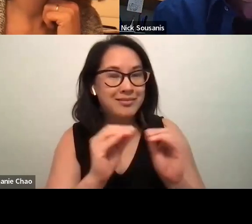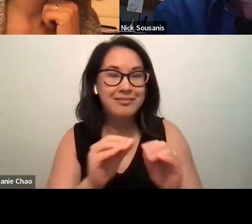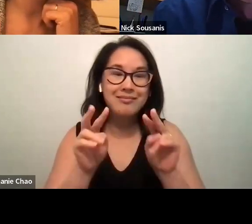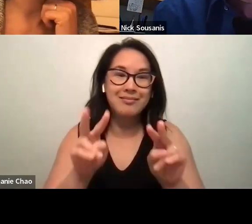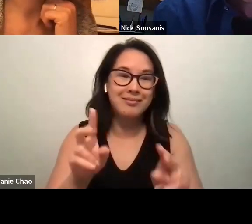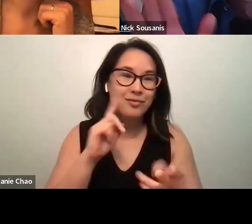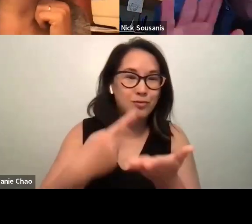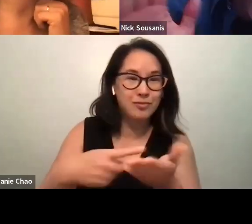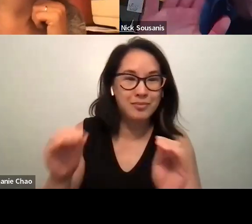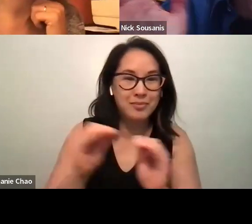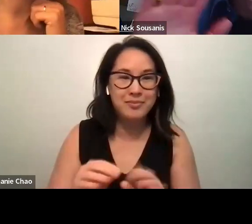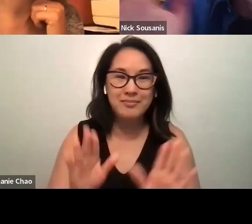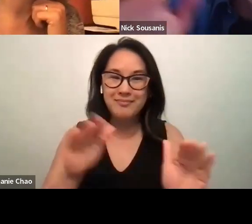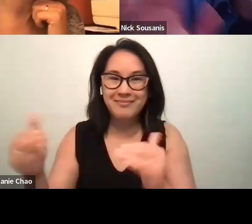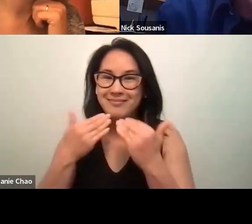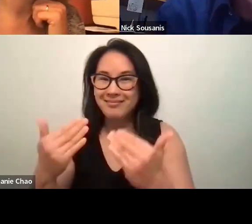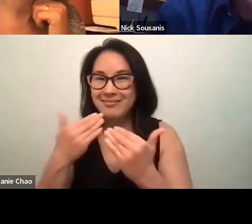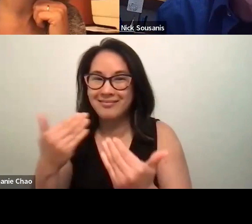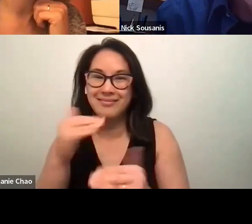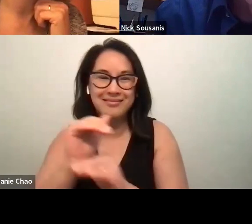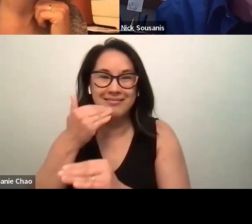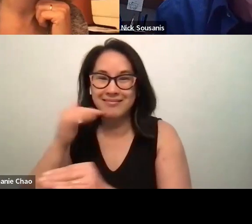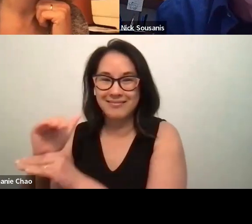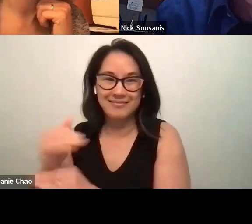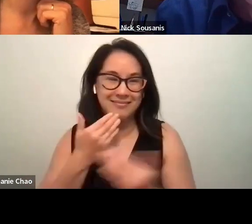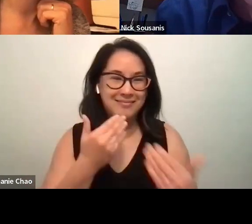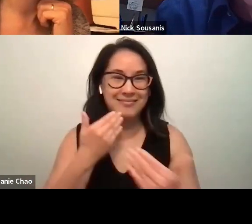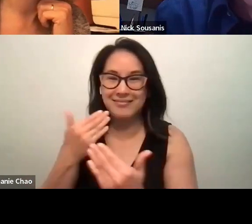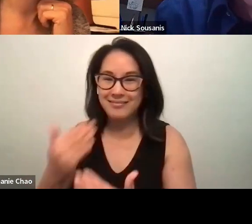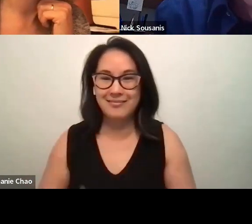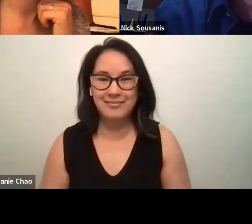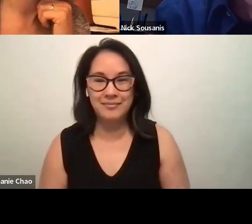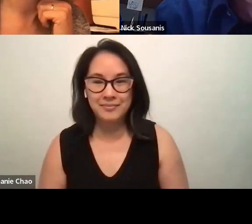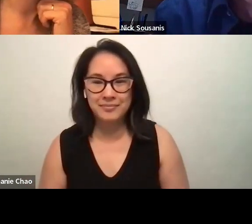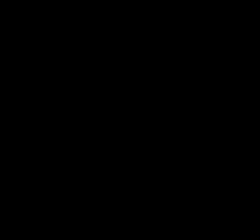Bye. Thank you. Thank Good night. you. Bye, everybody. Thank you. Thank you. Thank you.